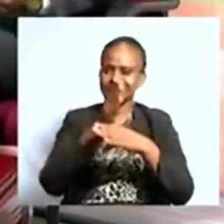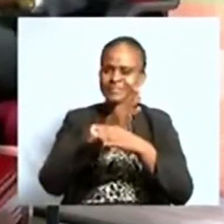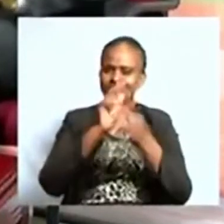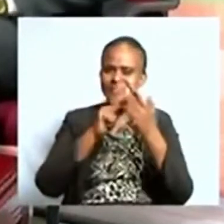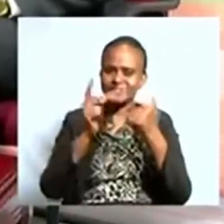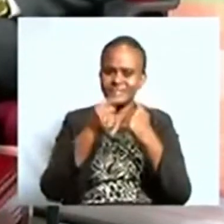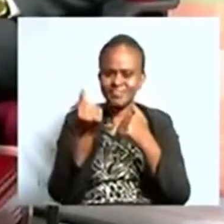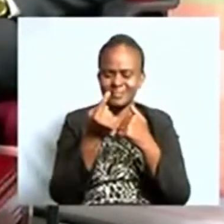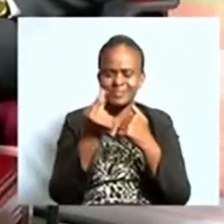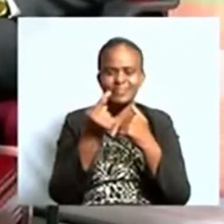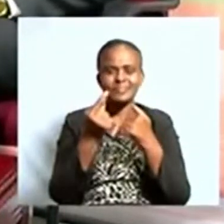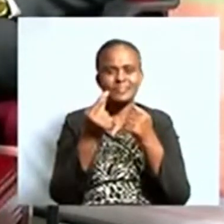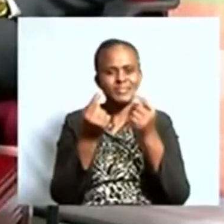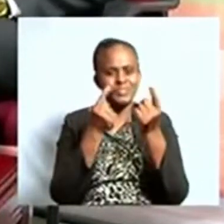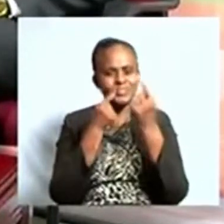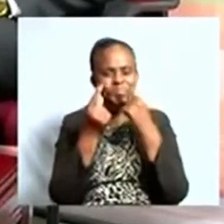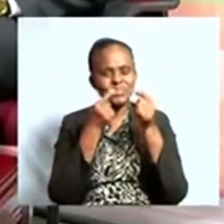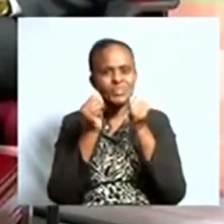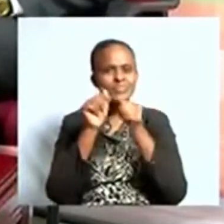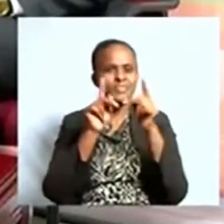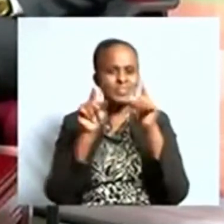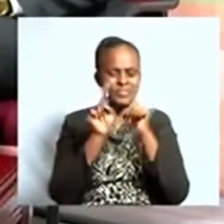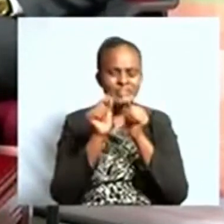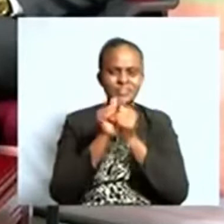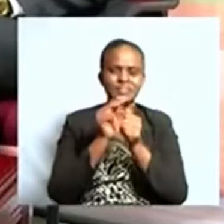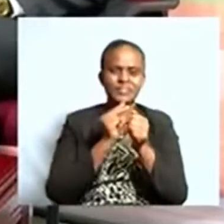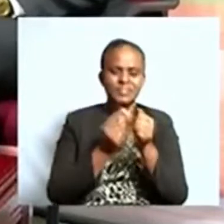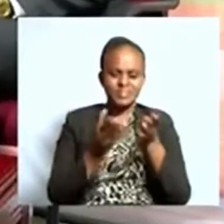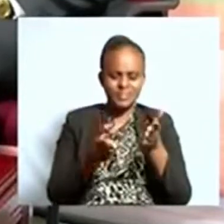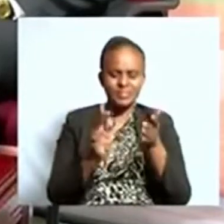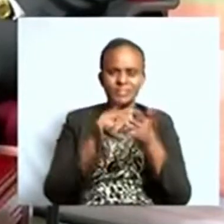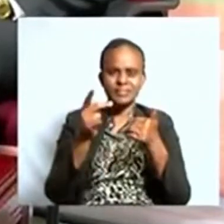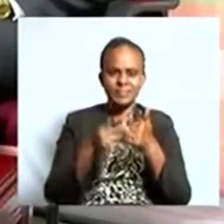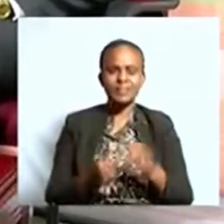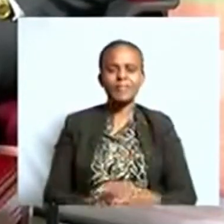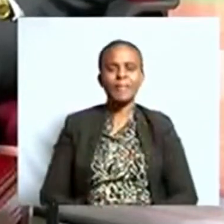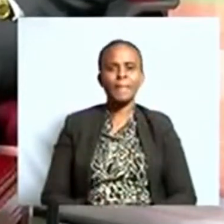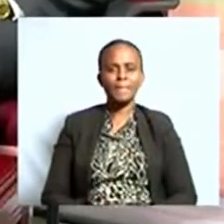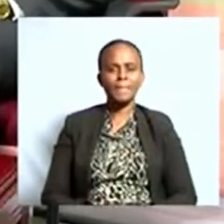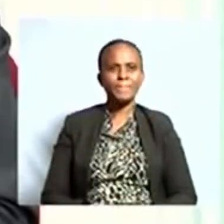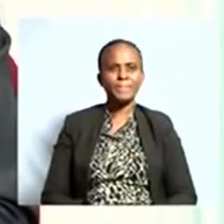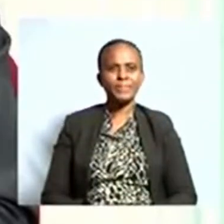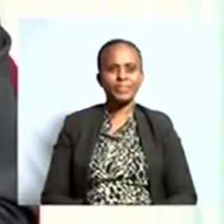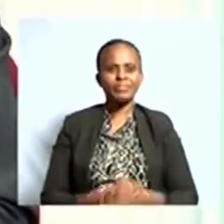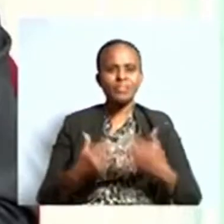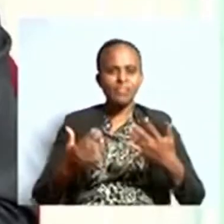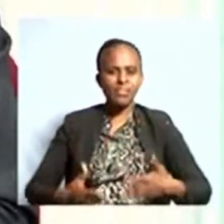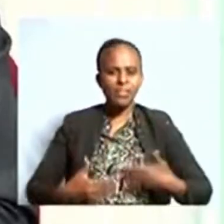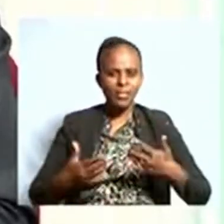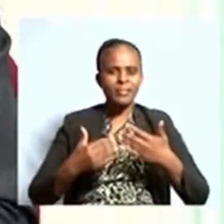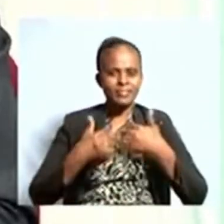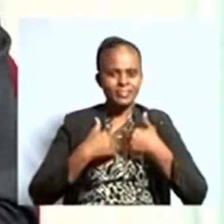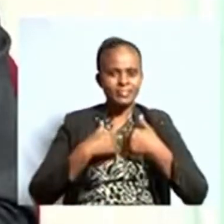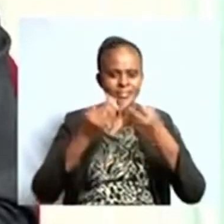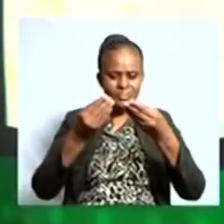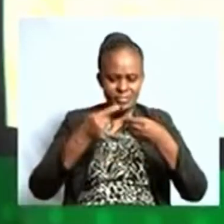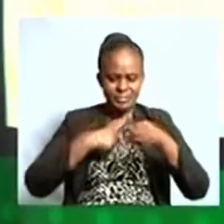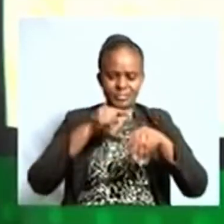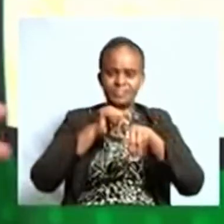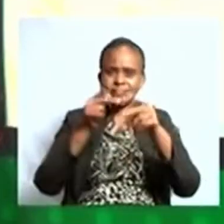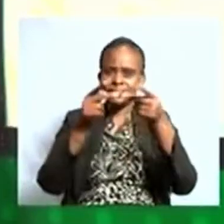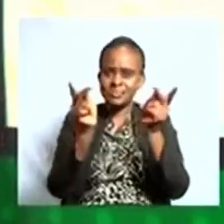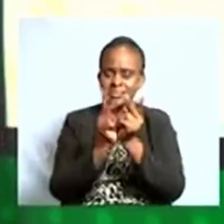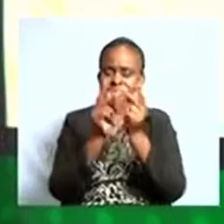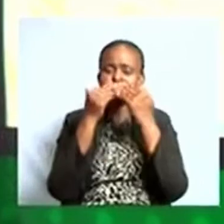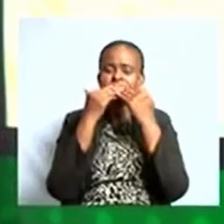to interact with the people and also to be with us on this platform. I'm grateful to you for giving me this platform, and I want